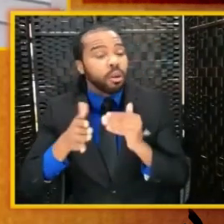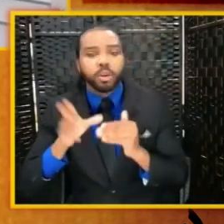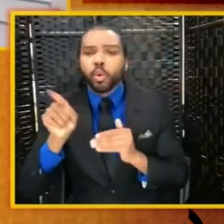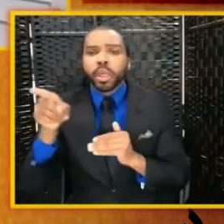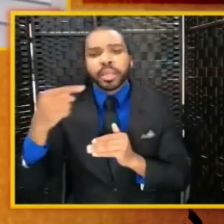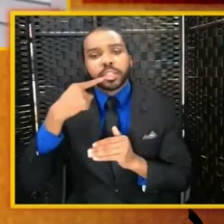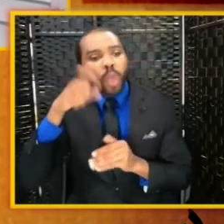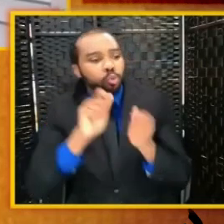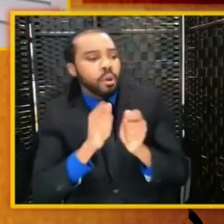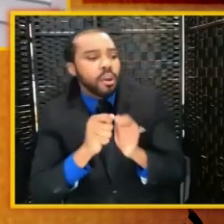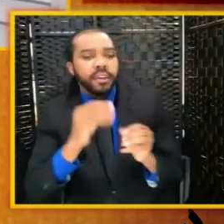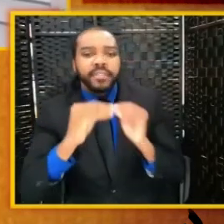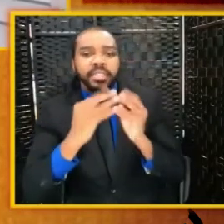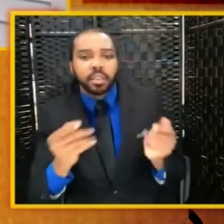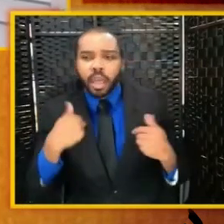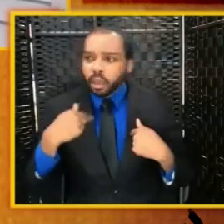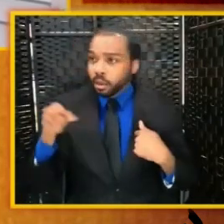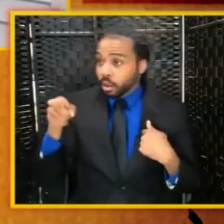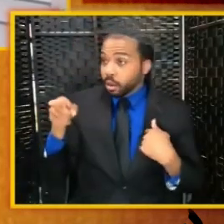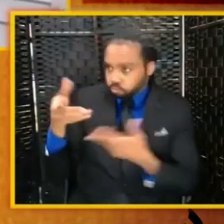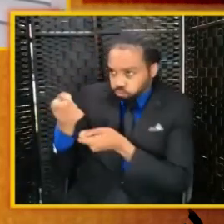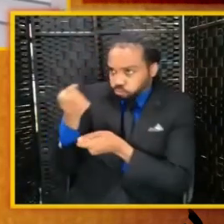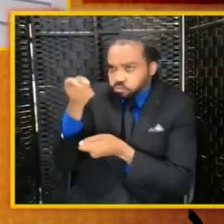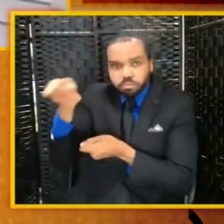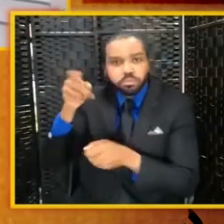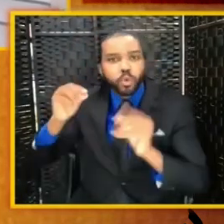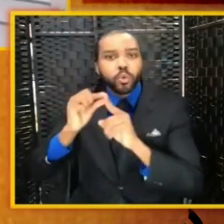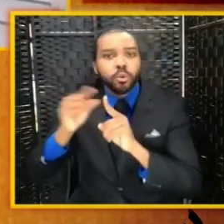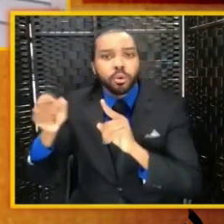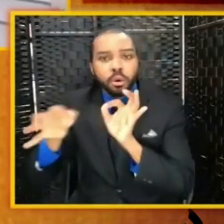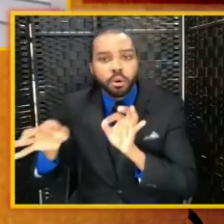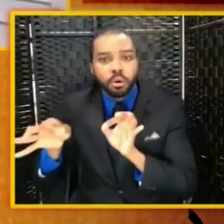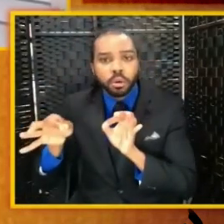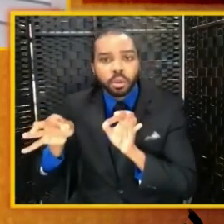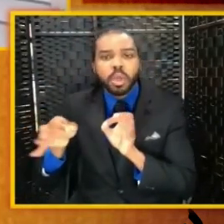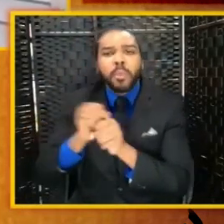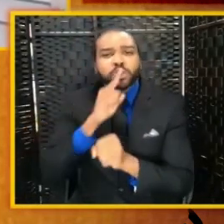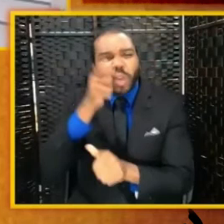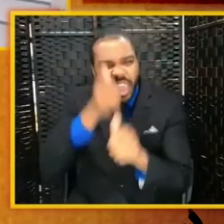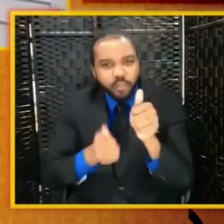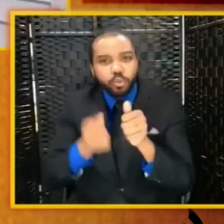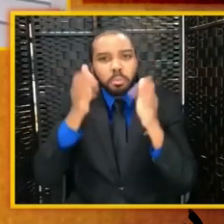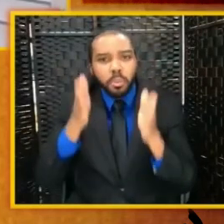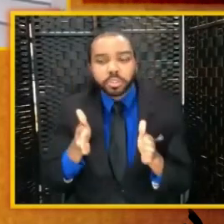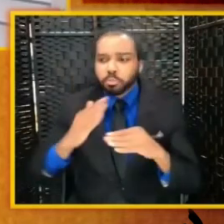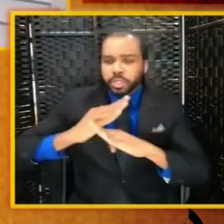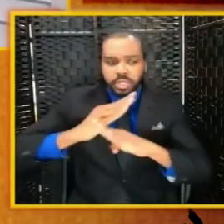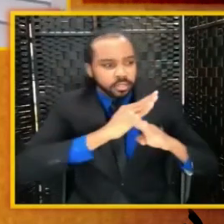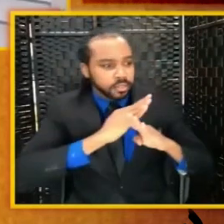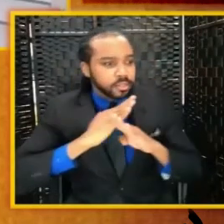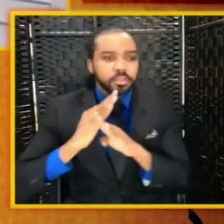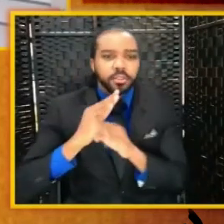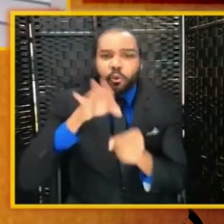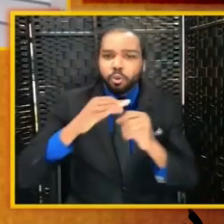I'm going to take them at their word, and we need to fight to make certain that every person is protected by the Voting Rights Act wherever voter